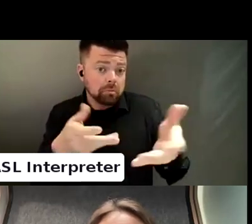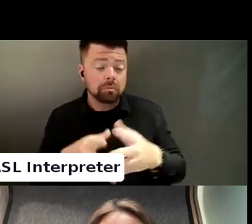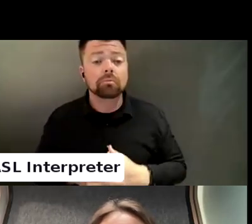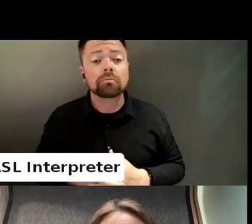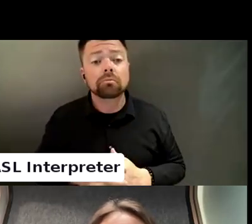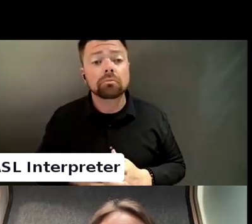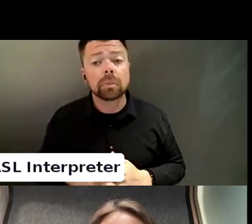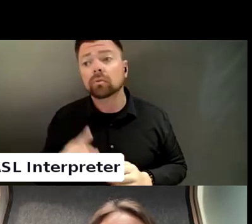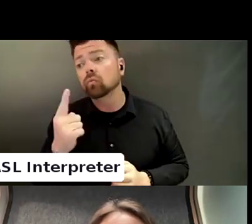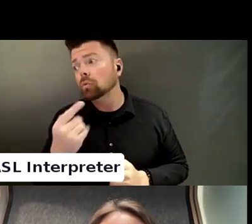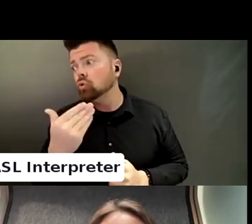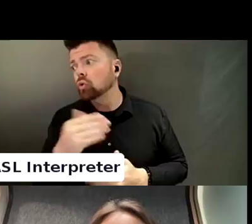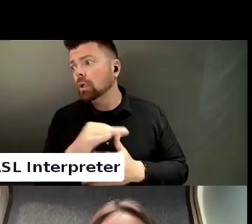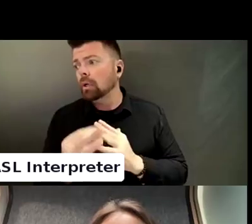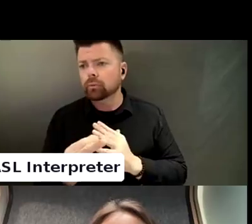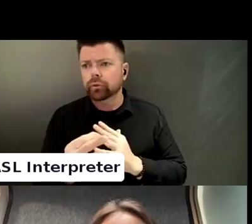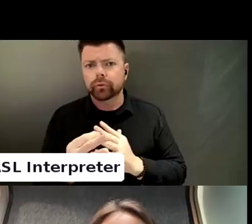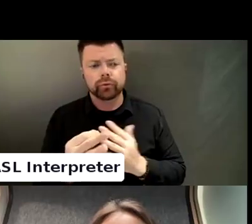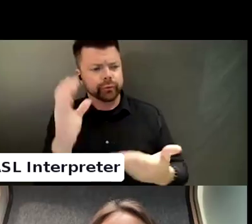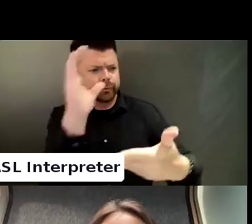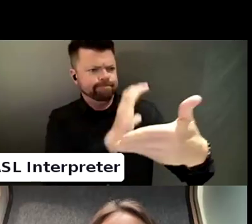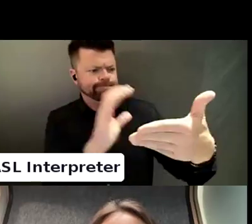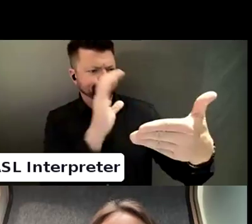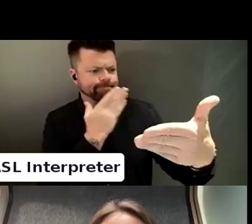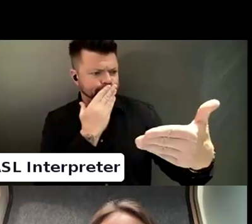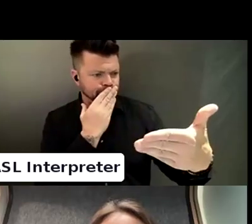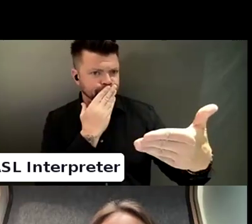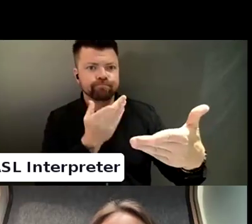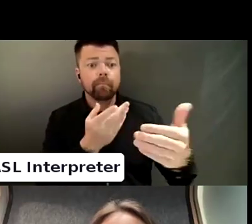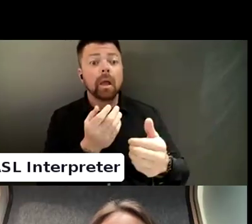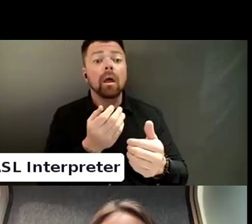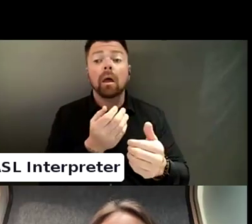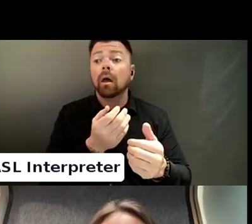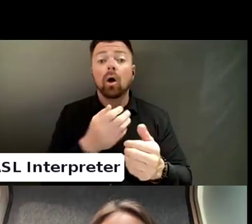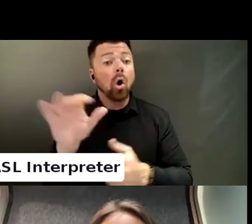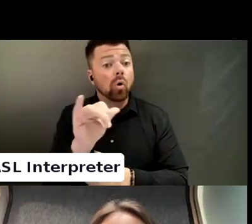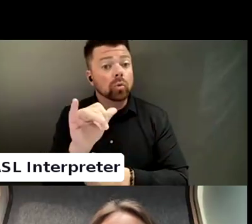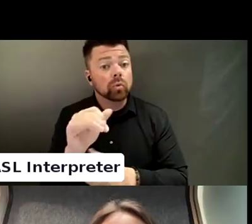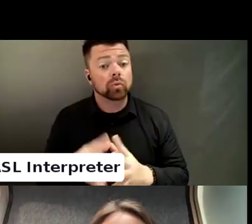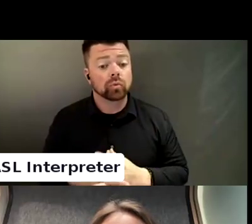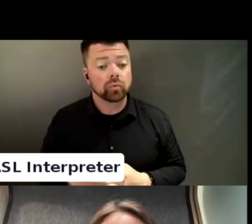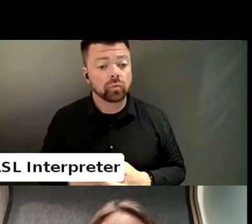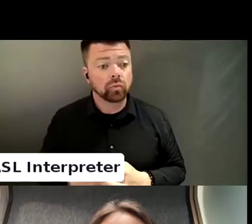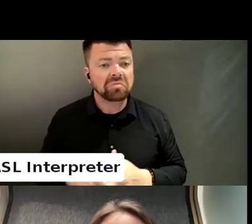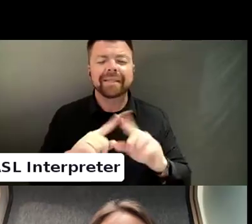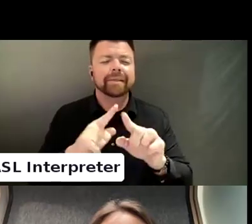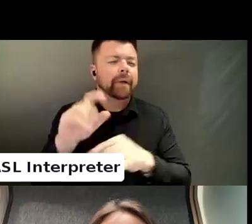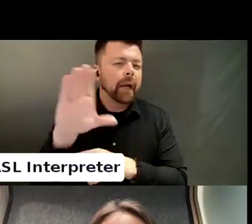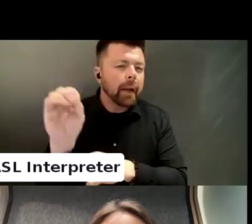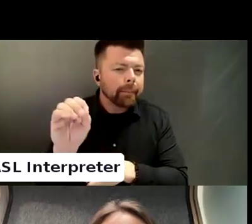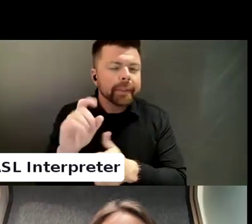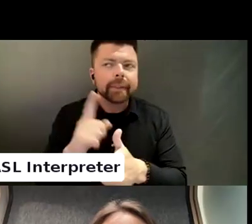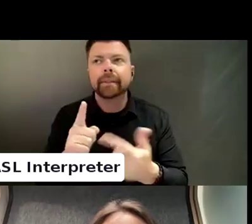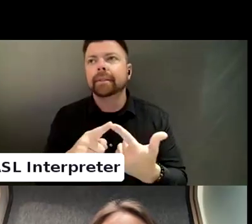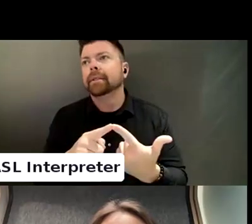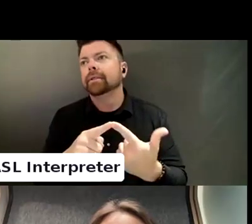one really good way to look. In addition, as you hear about either different companies or different